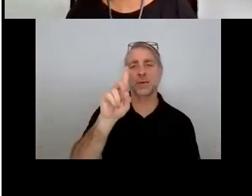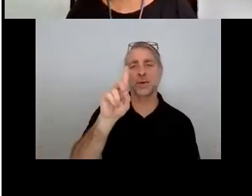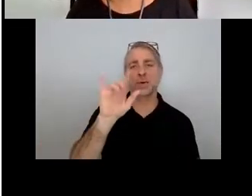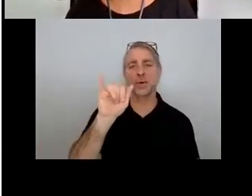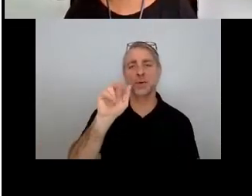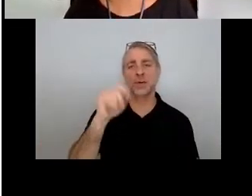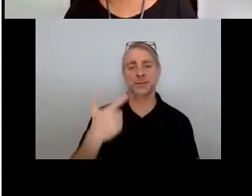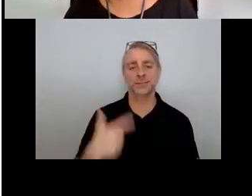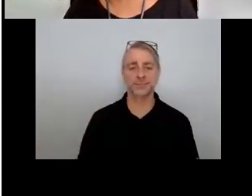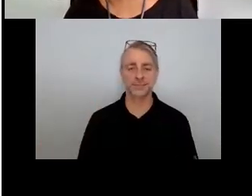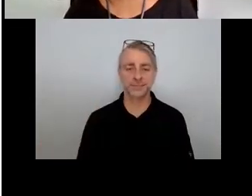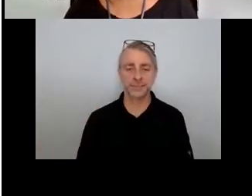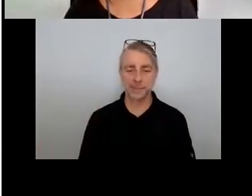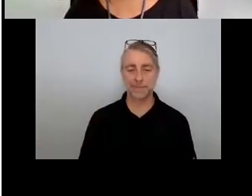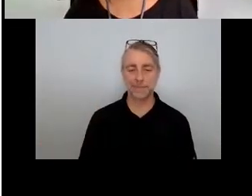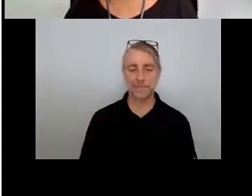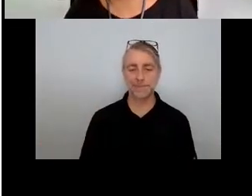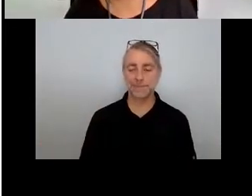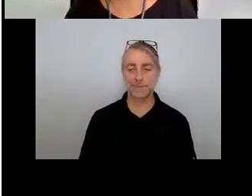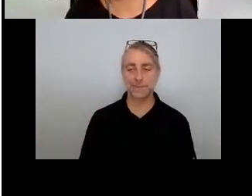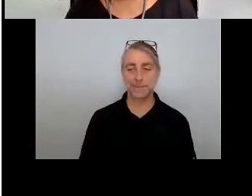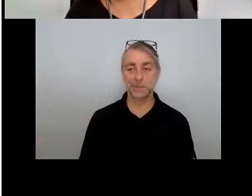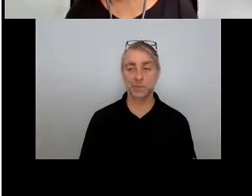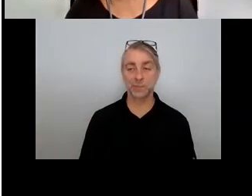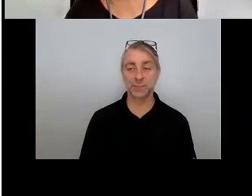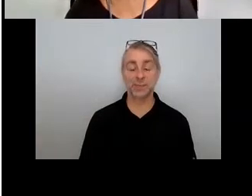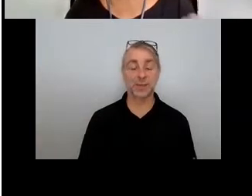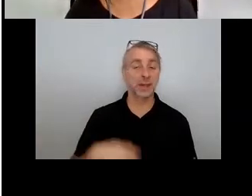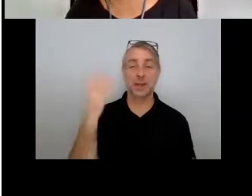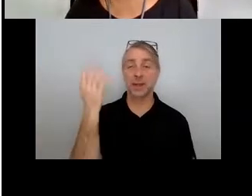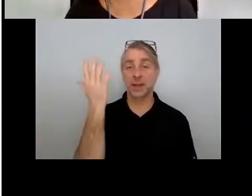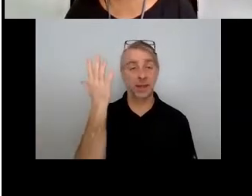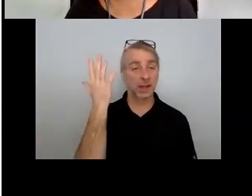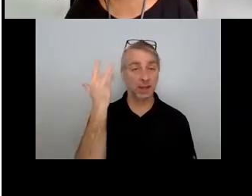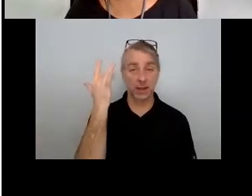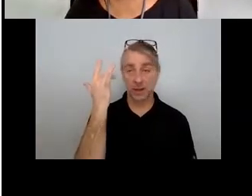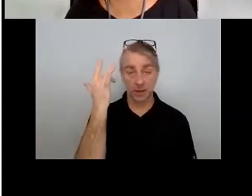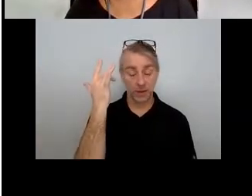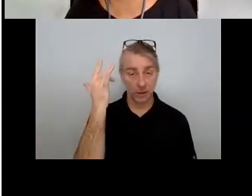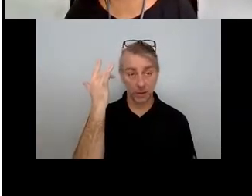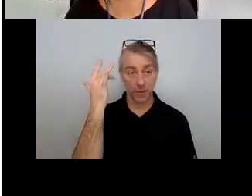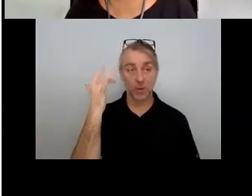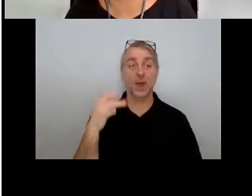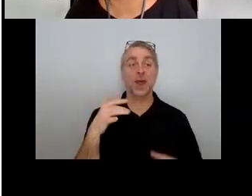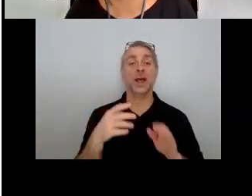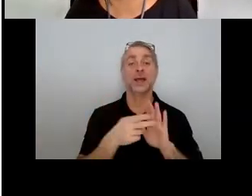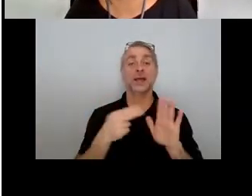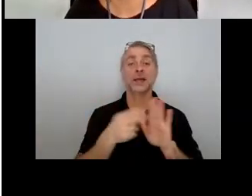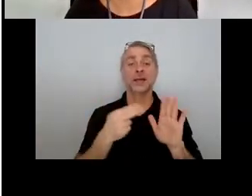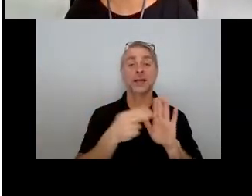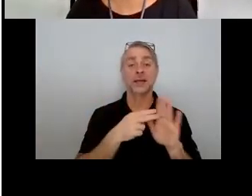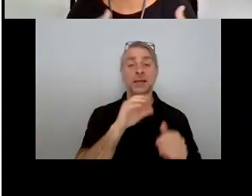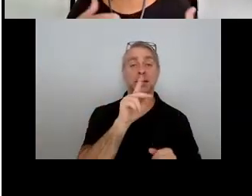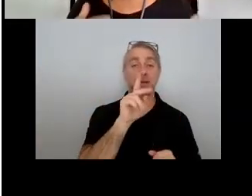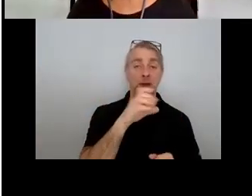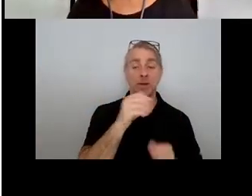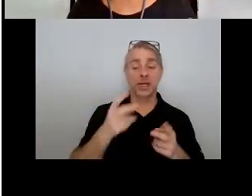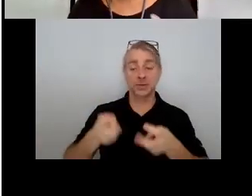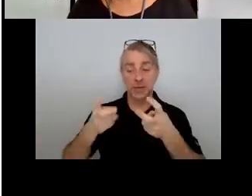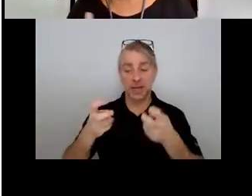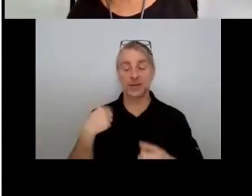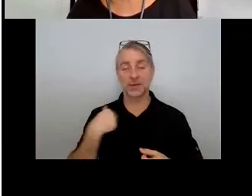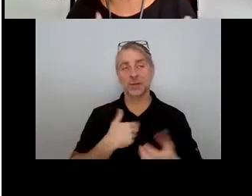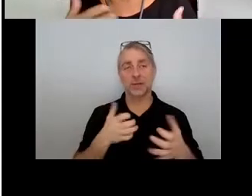One of the reasons why we do this is just to gather information to describe the evidence base for the research question. So we want